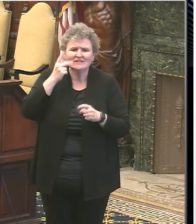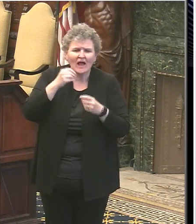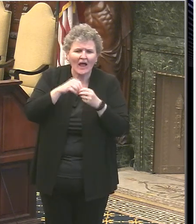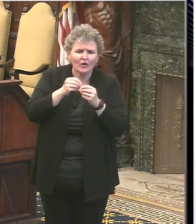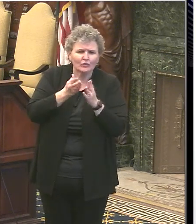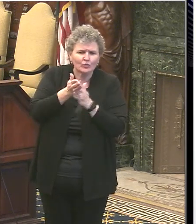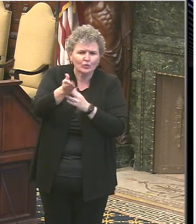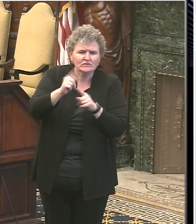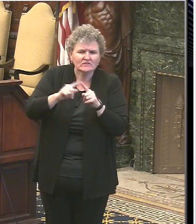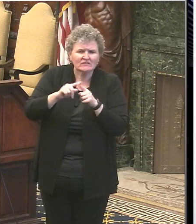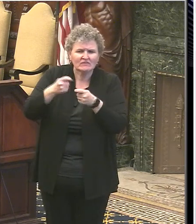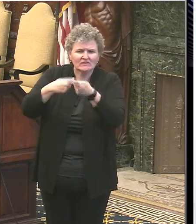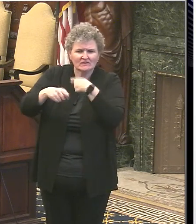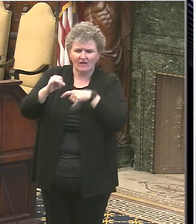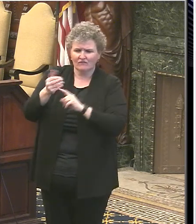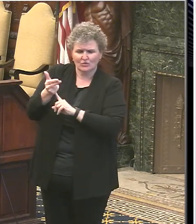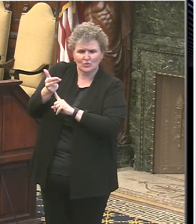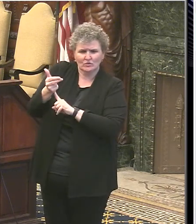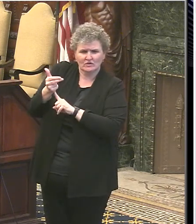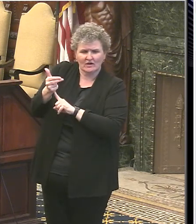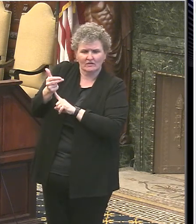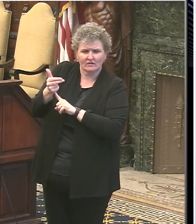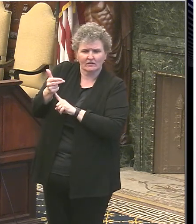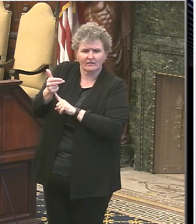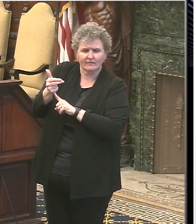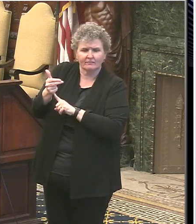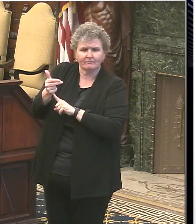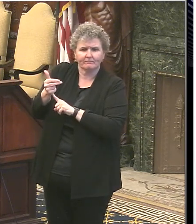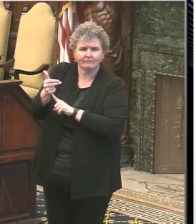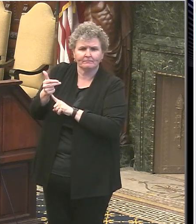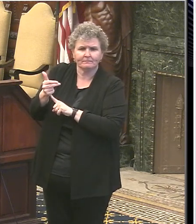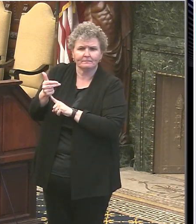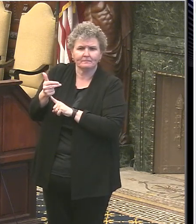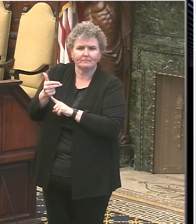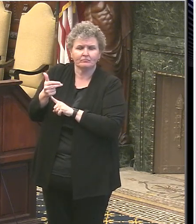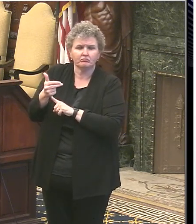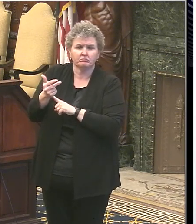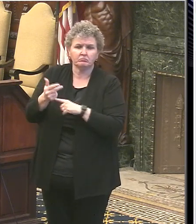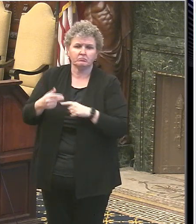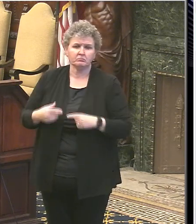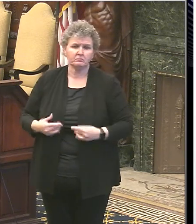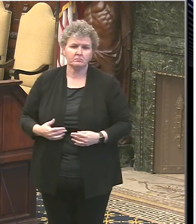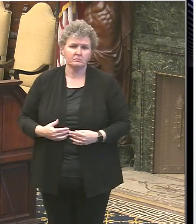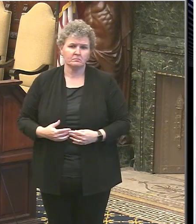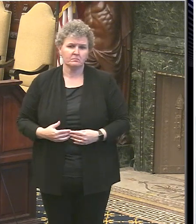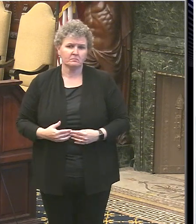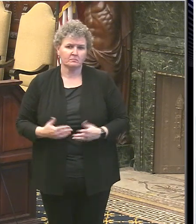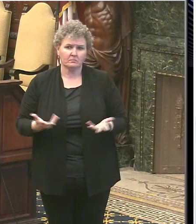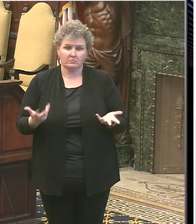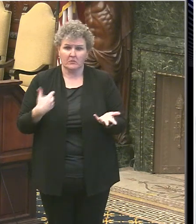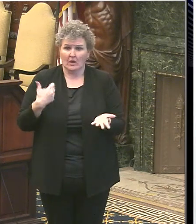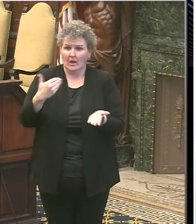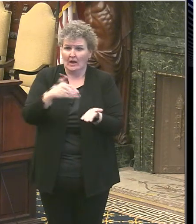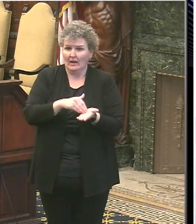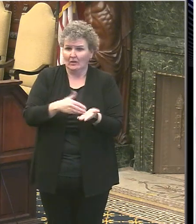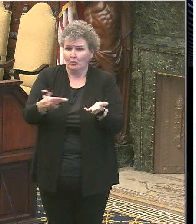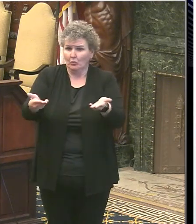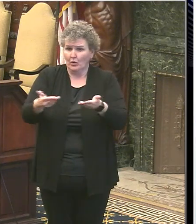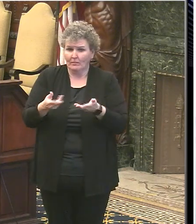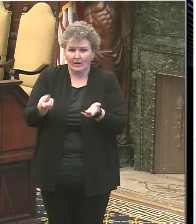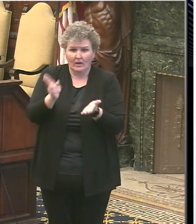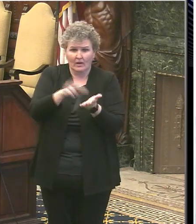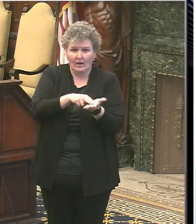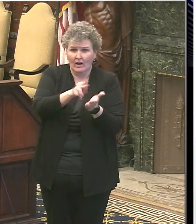than a hotel. And he's certainly welcome to reply again. All right, cool. One last question from Stephanie Stahl